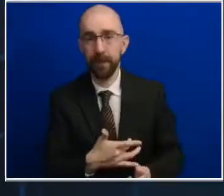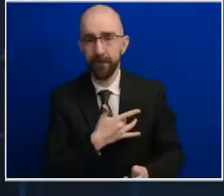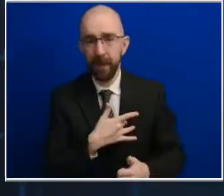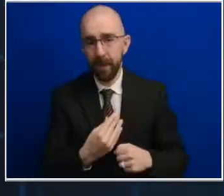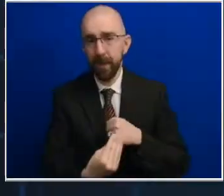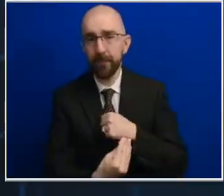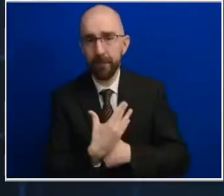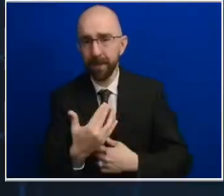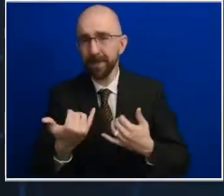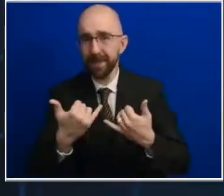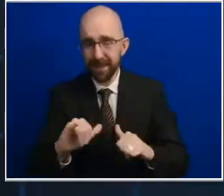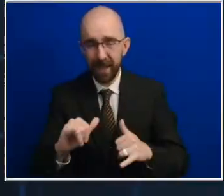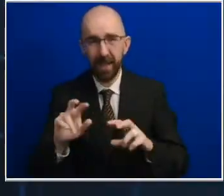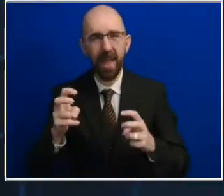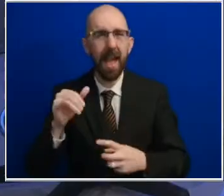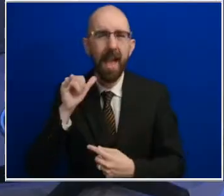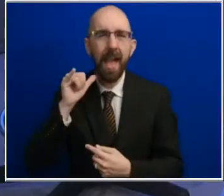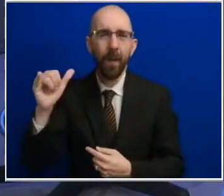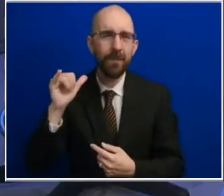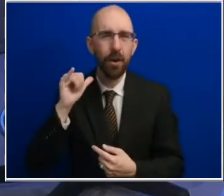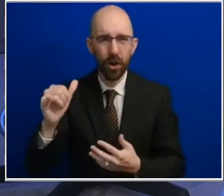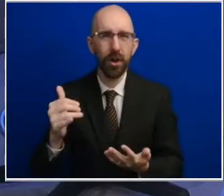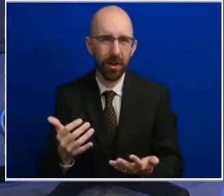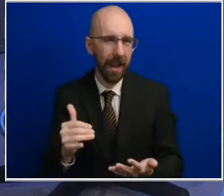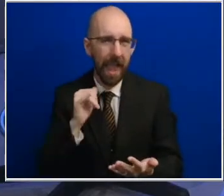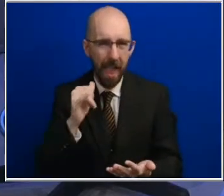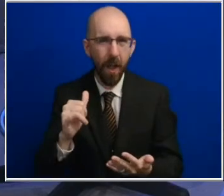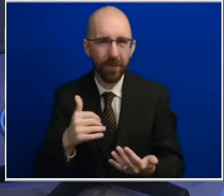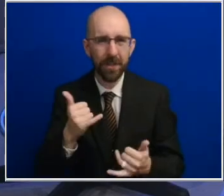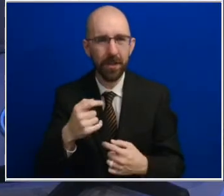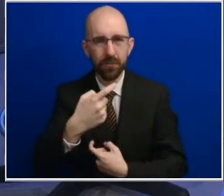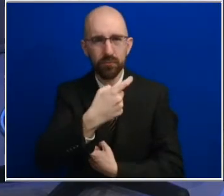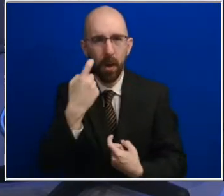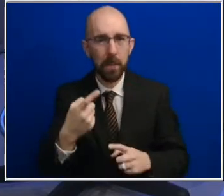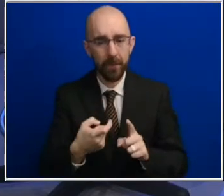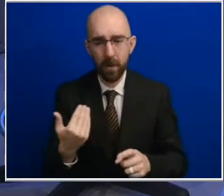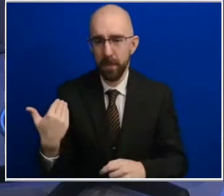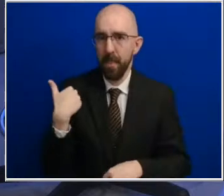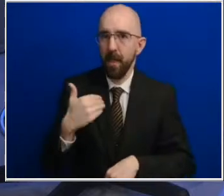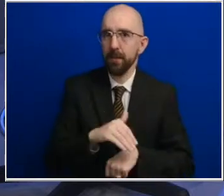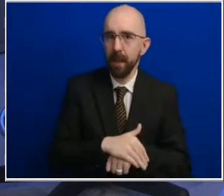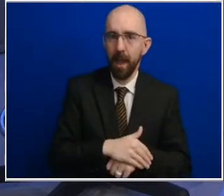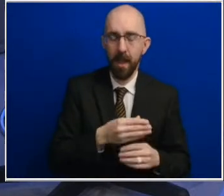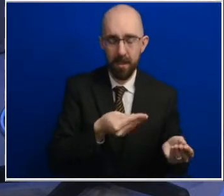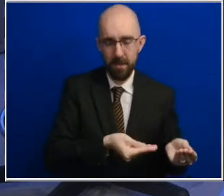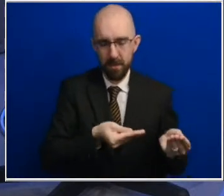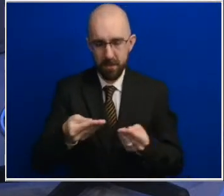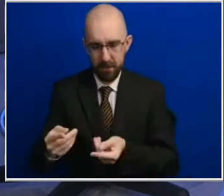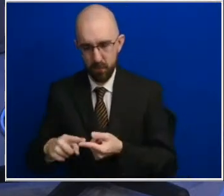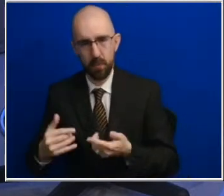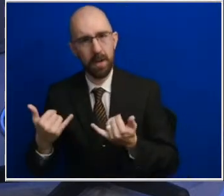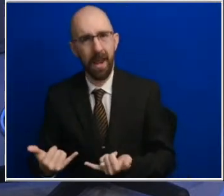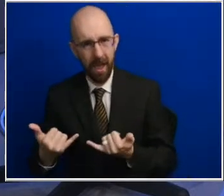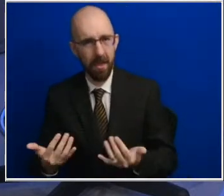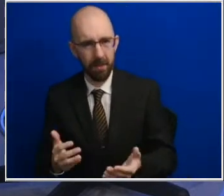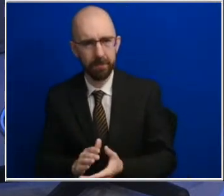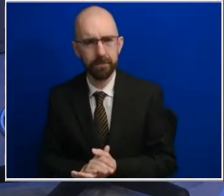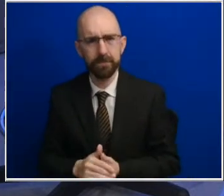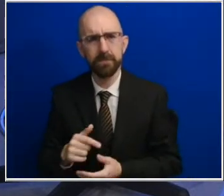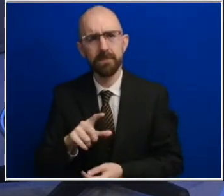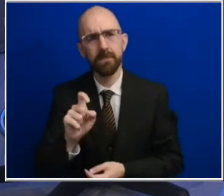the hangover. Yeah, the hangover. Of that trauma from the night before. Yeah. Dr. Landazuri, why do some patients not respond